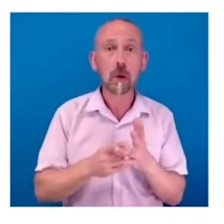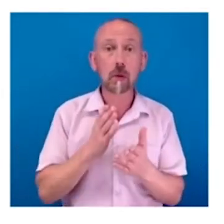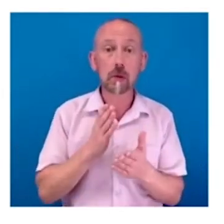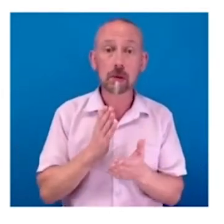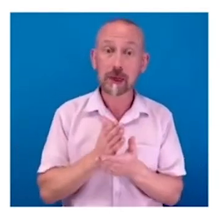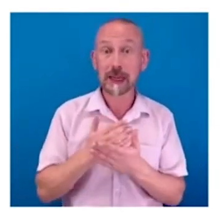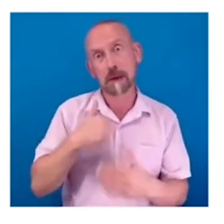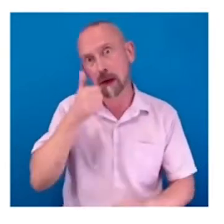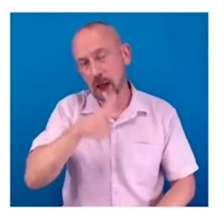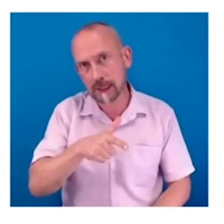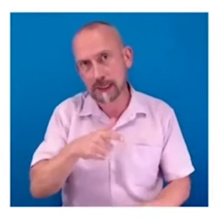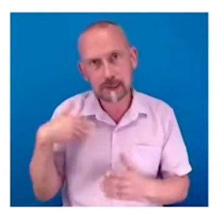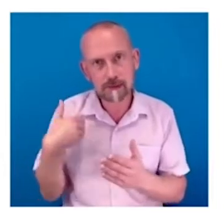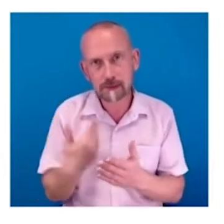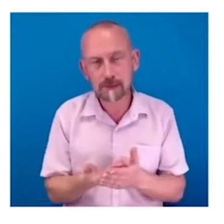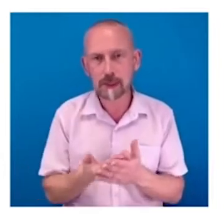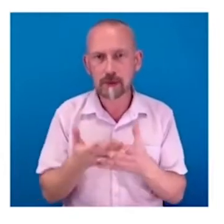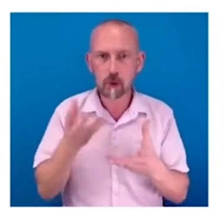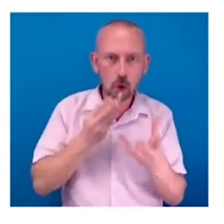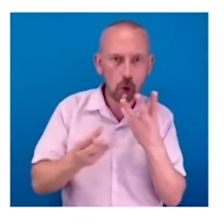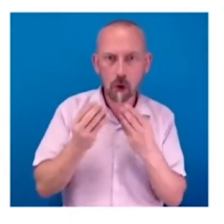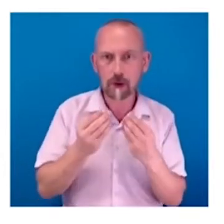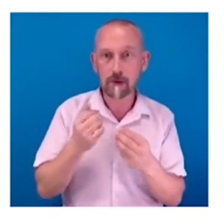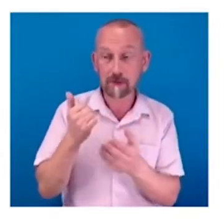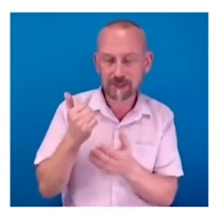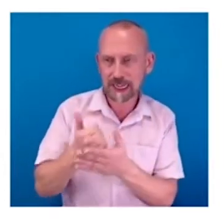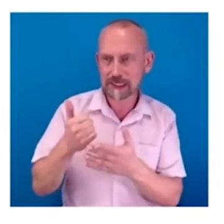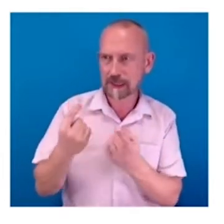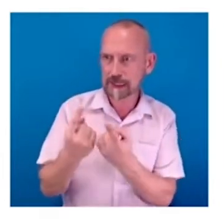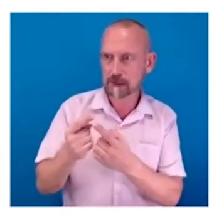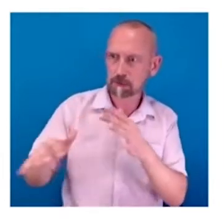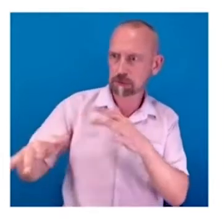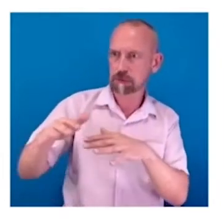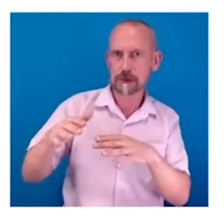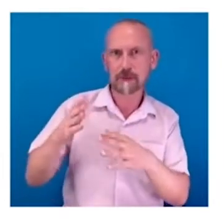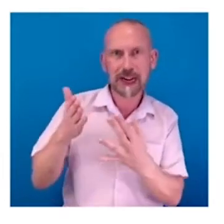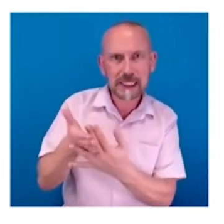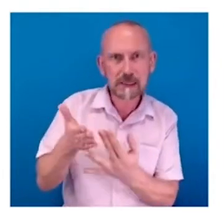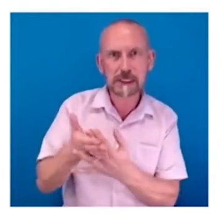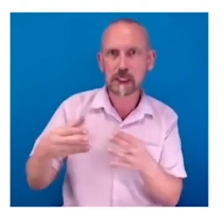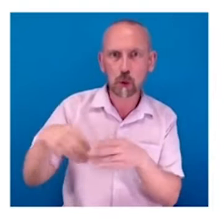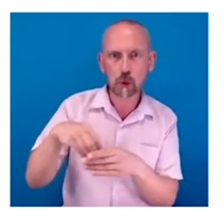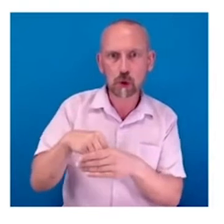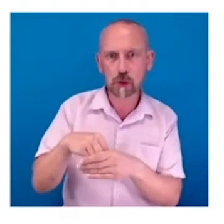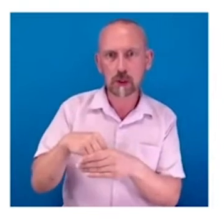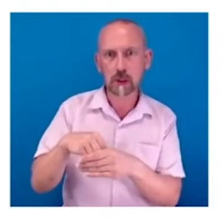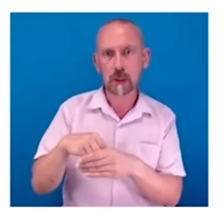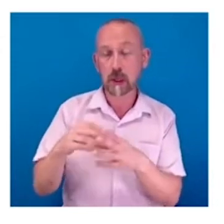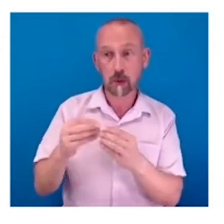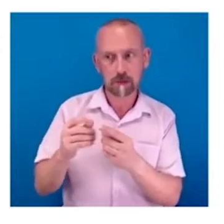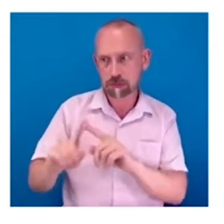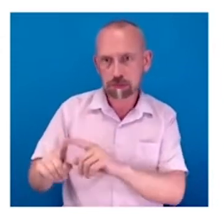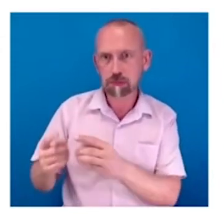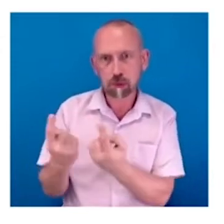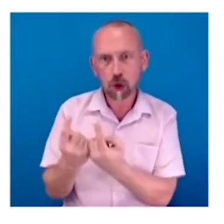to learn all the fantastic things about the world of accessibility and inclusion with our products and solutions. So I think we